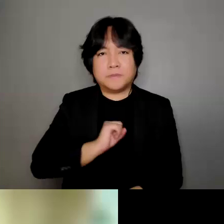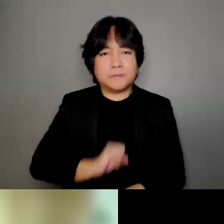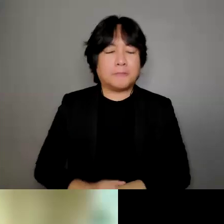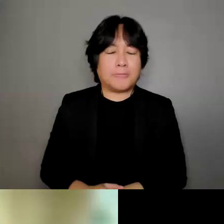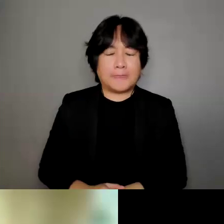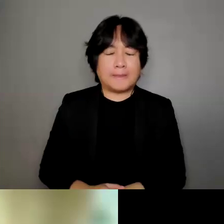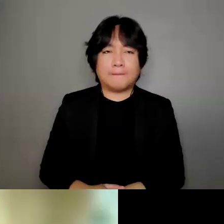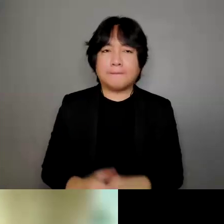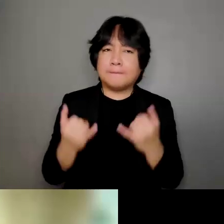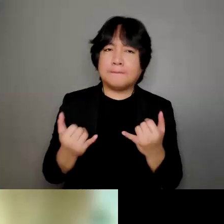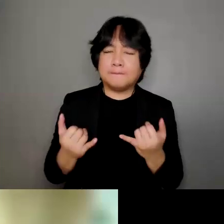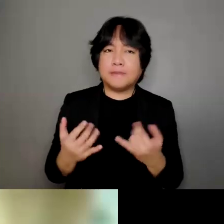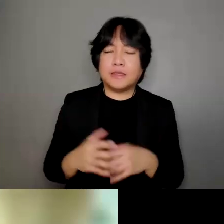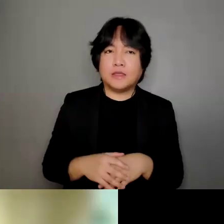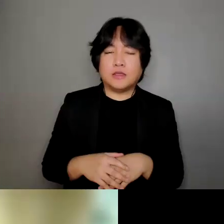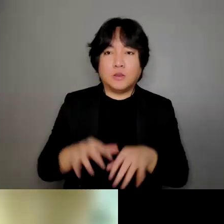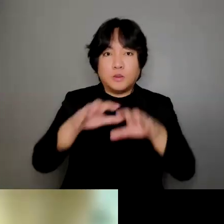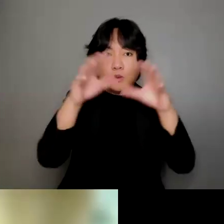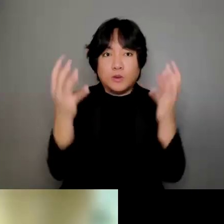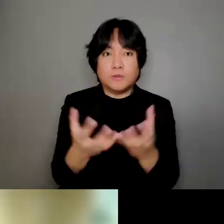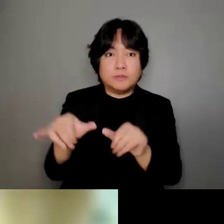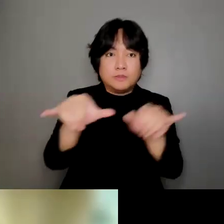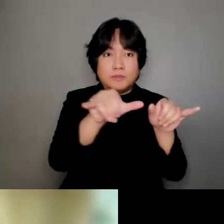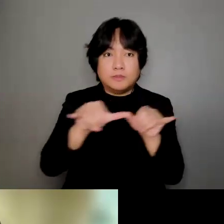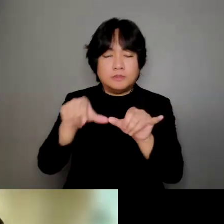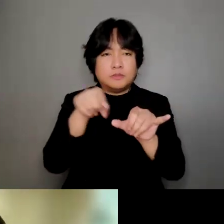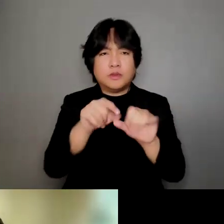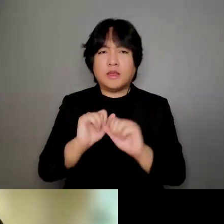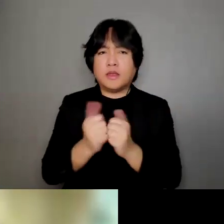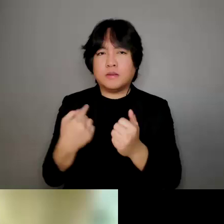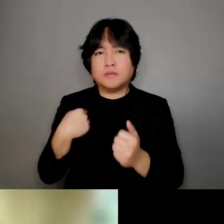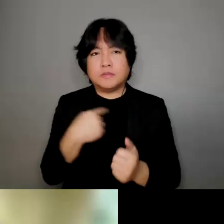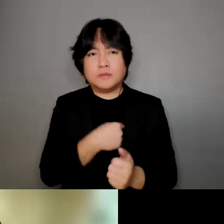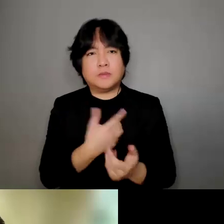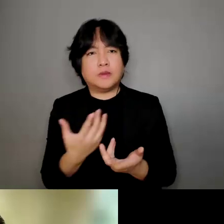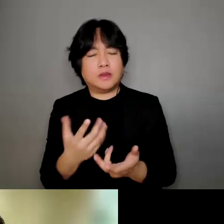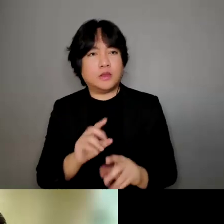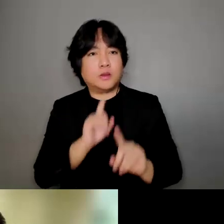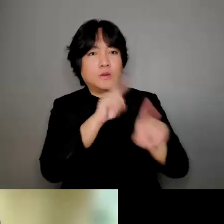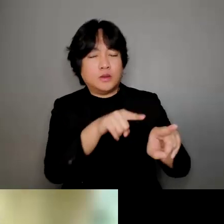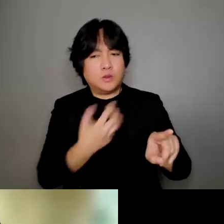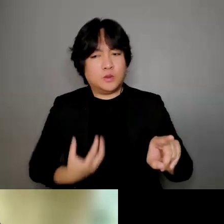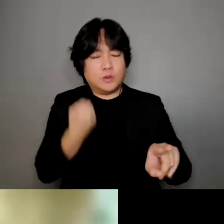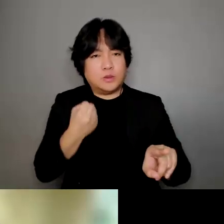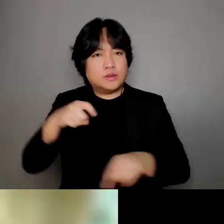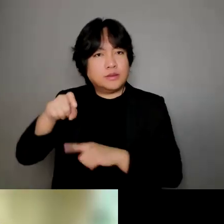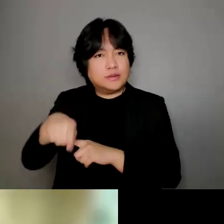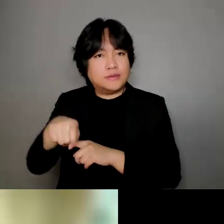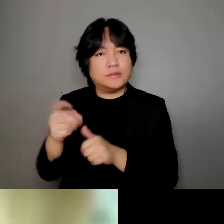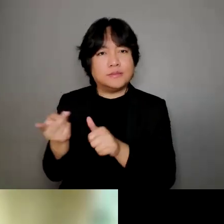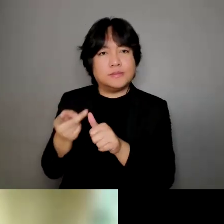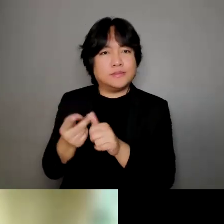dito sa mga global standards na ito, how then can we respond to our own local needs and